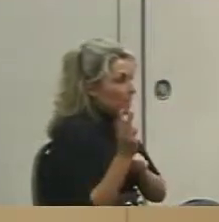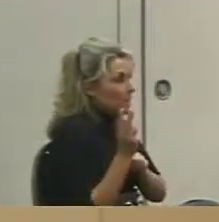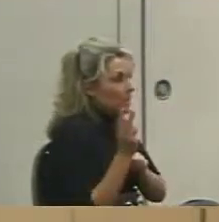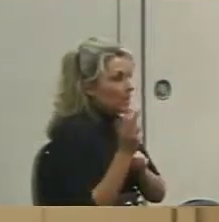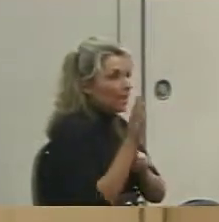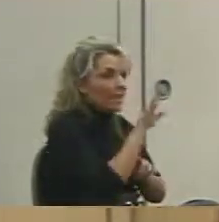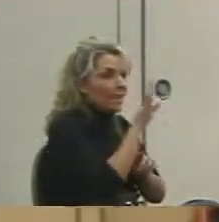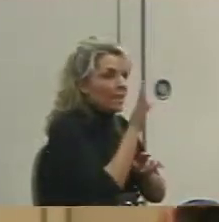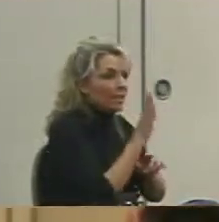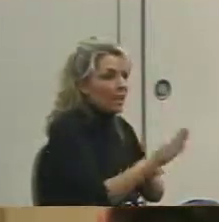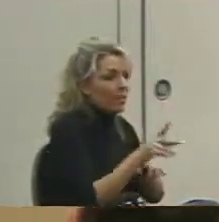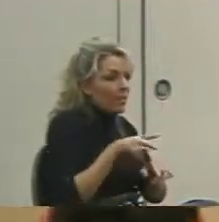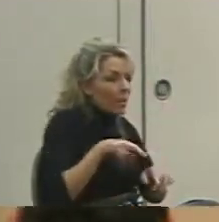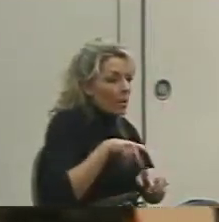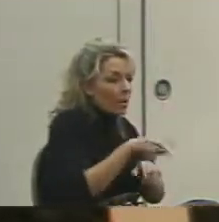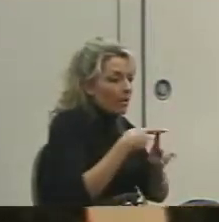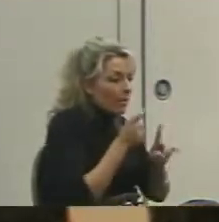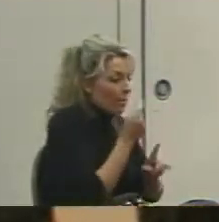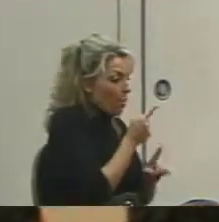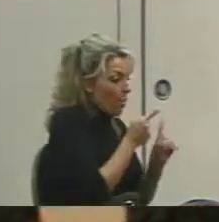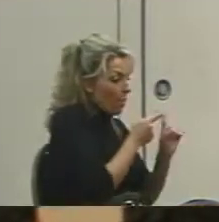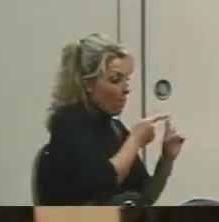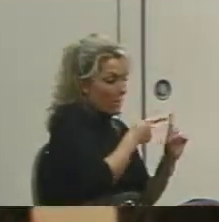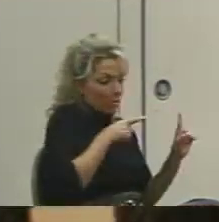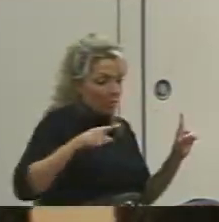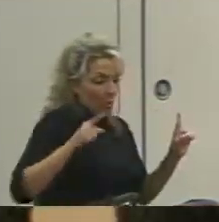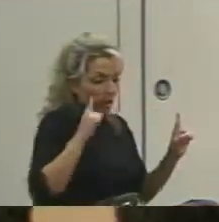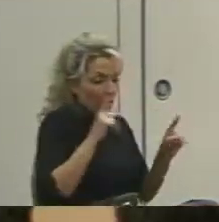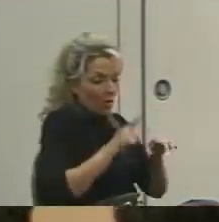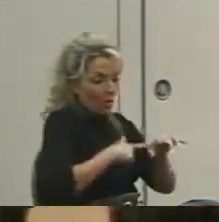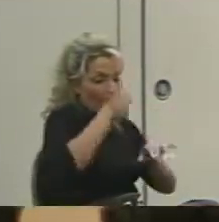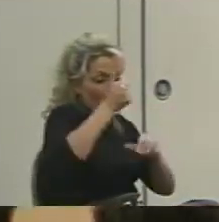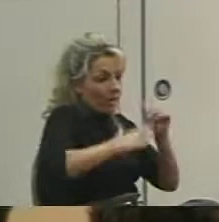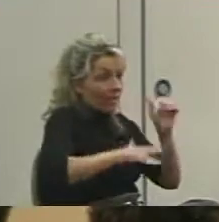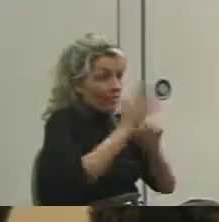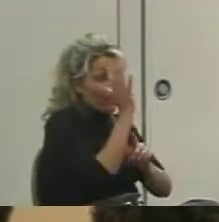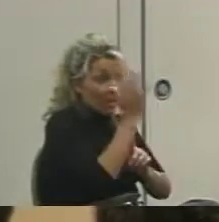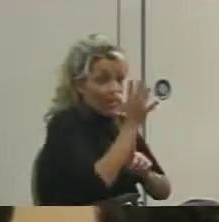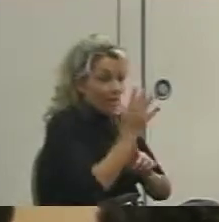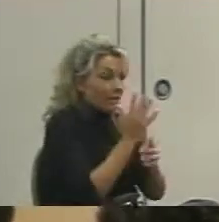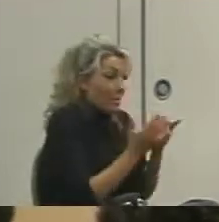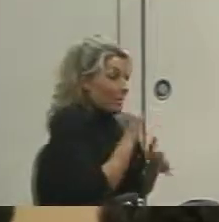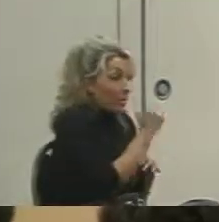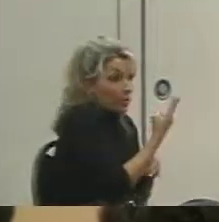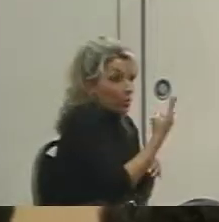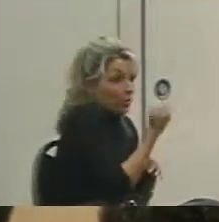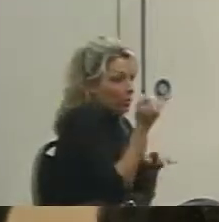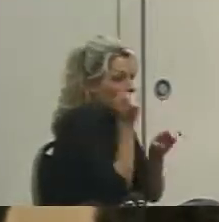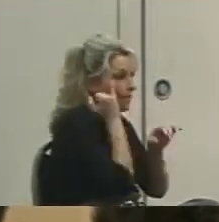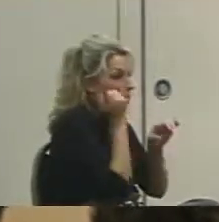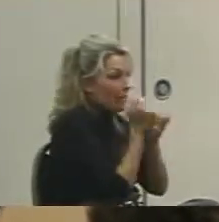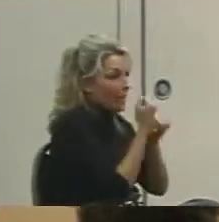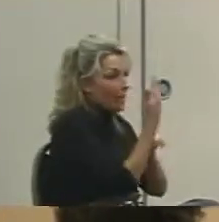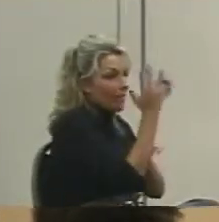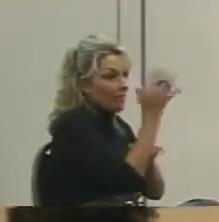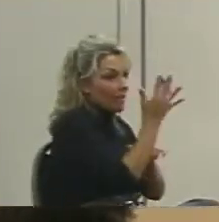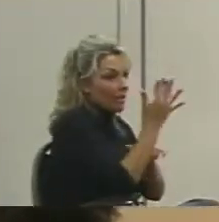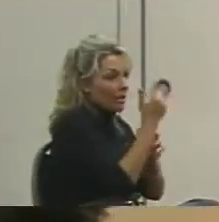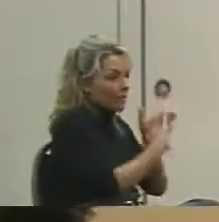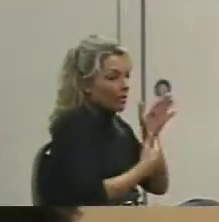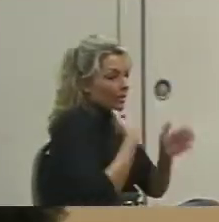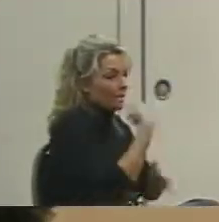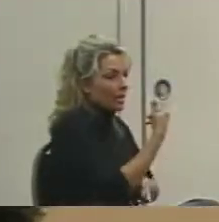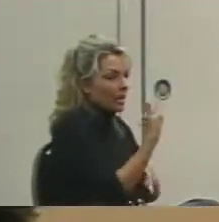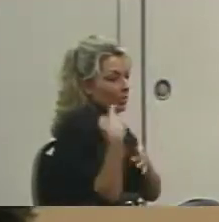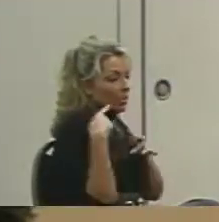never going to be walking from one point to the next for longer than 5 minutes, probably not 2. But if you made it 5 minutes, what that says is, during